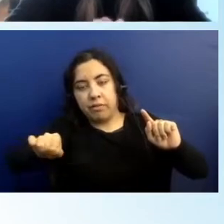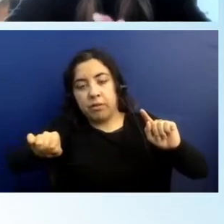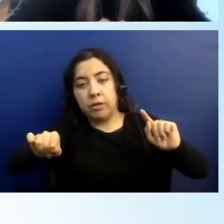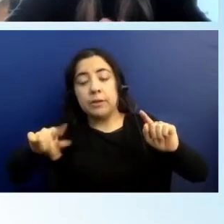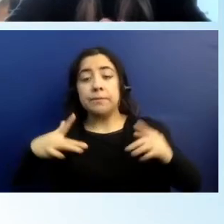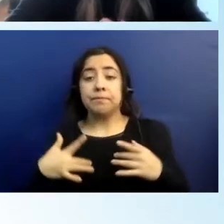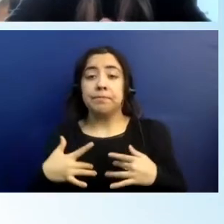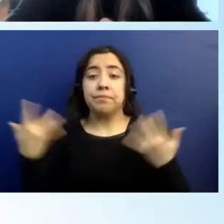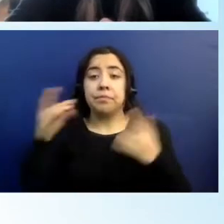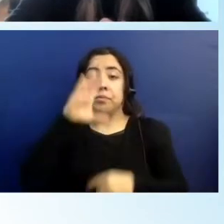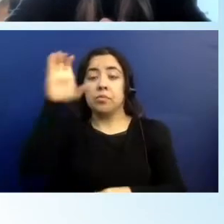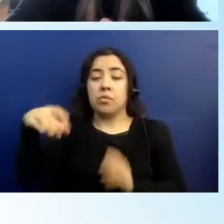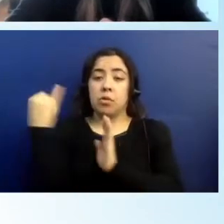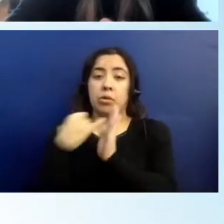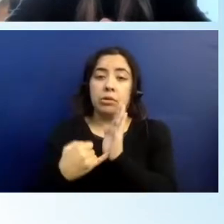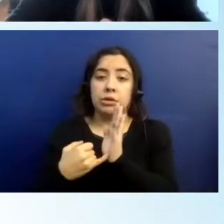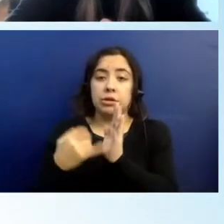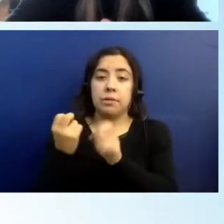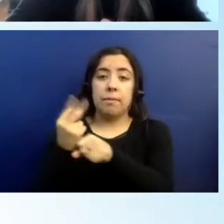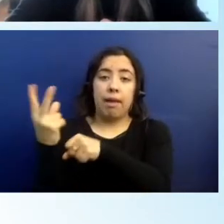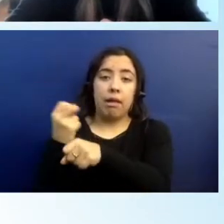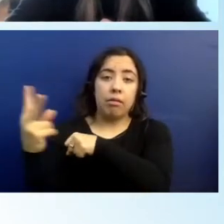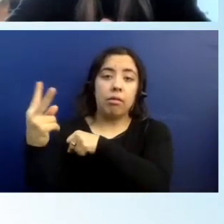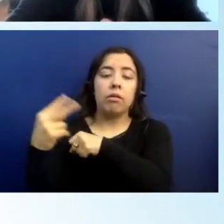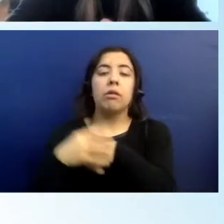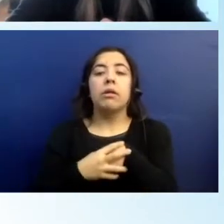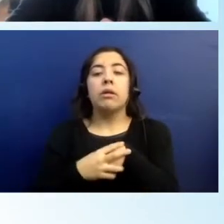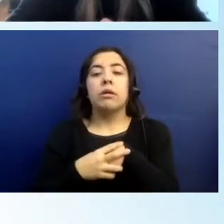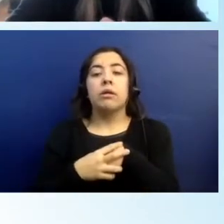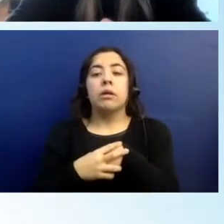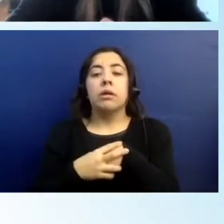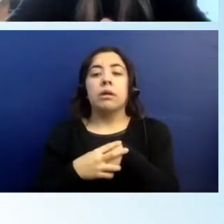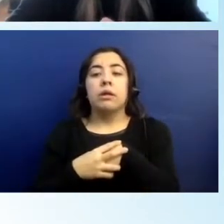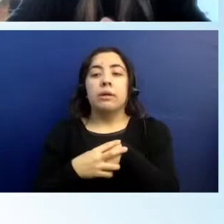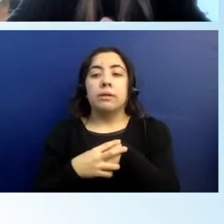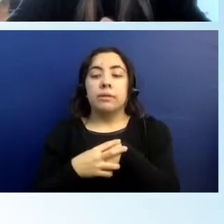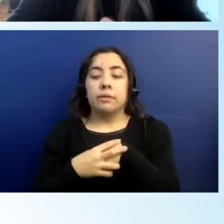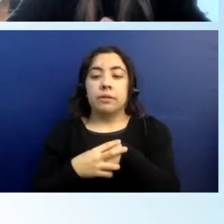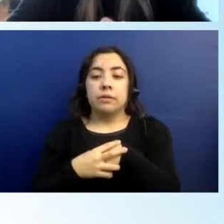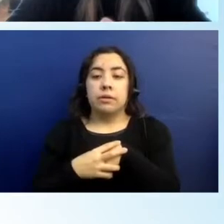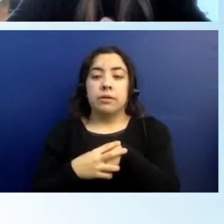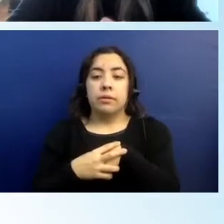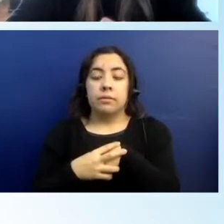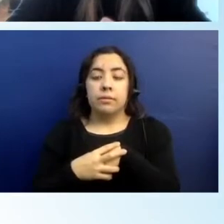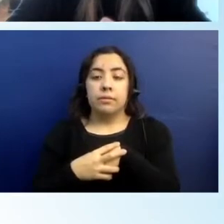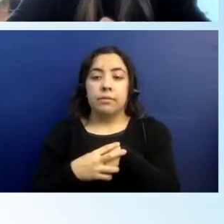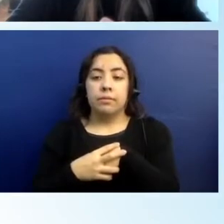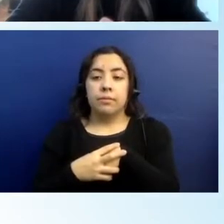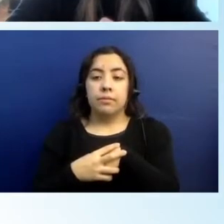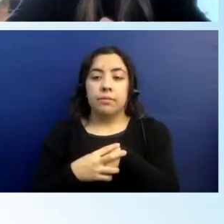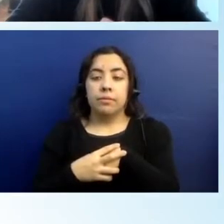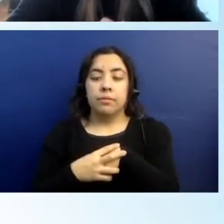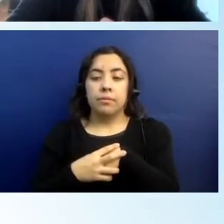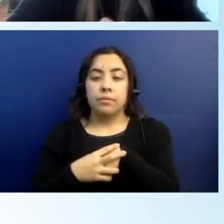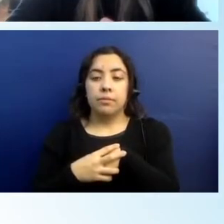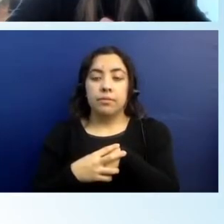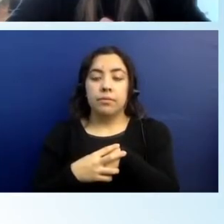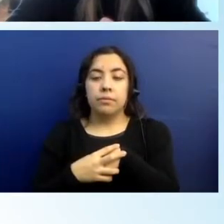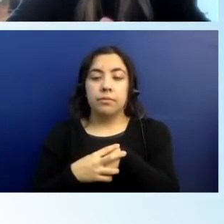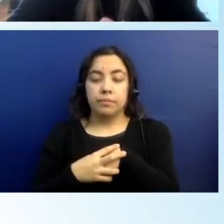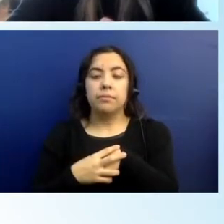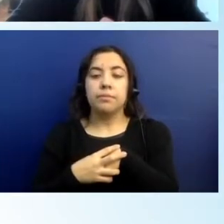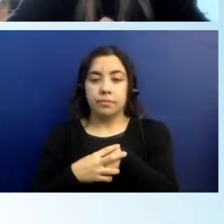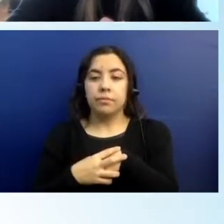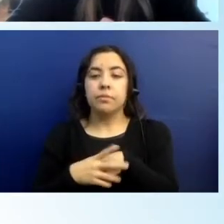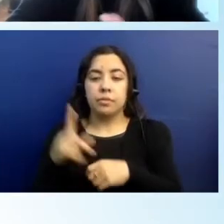the original architecture of the land, at the same time gesturally burning down the invasive grasses so that we